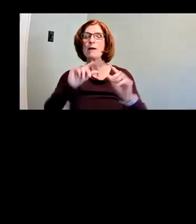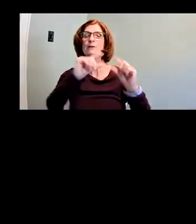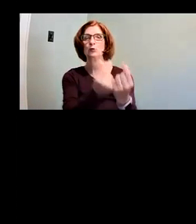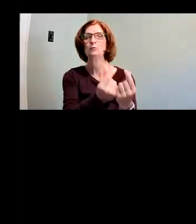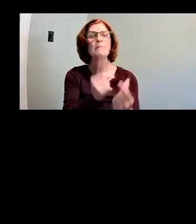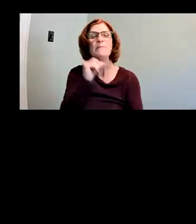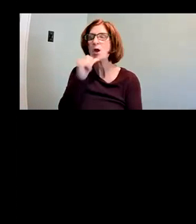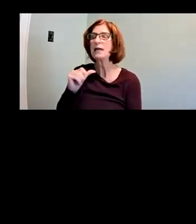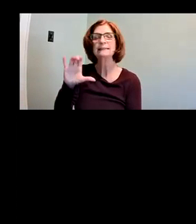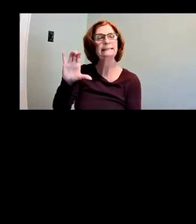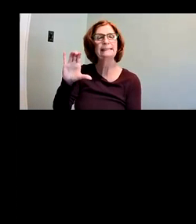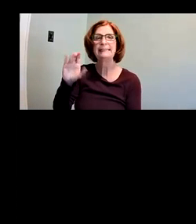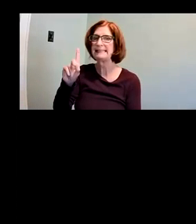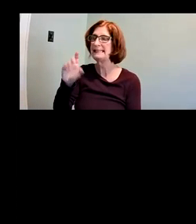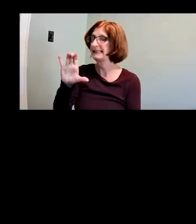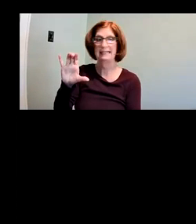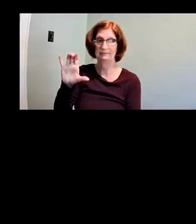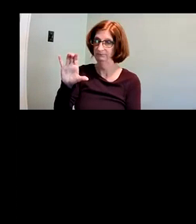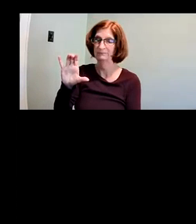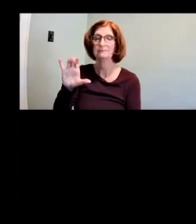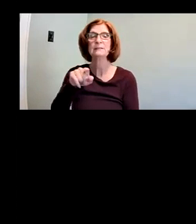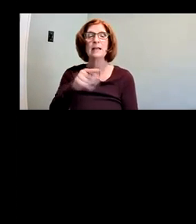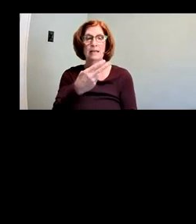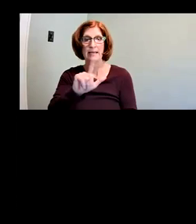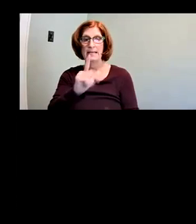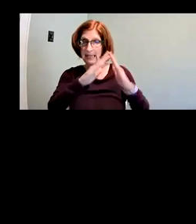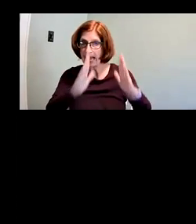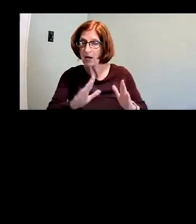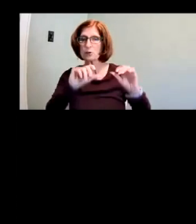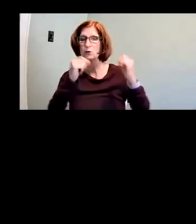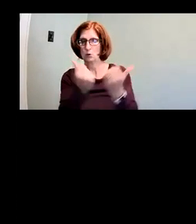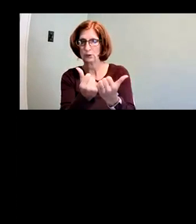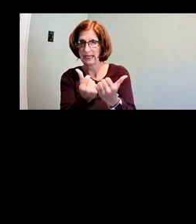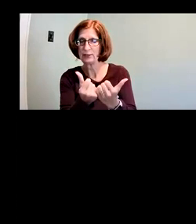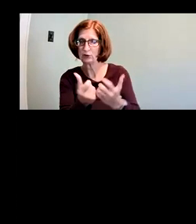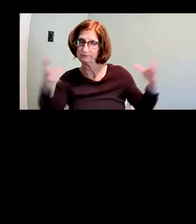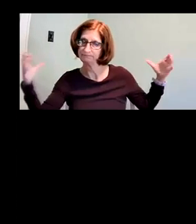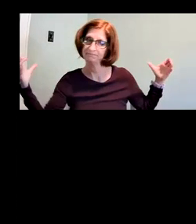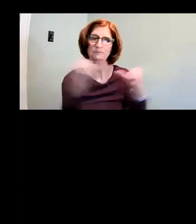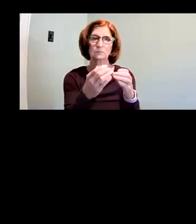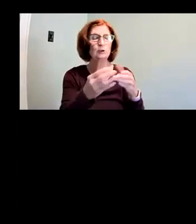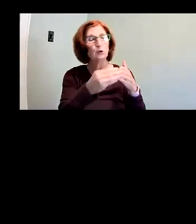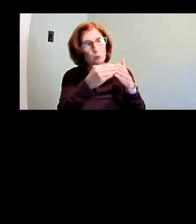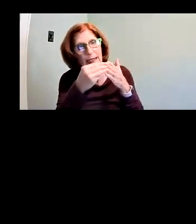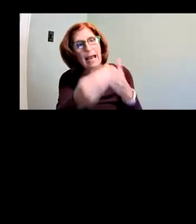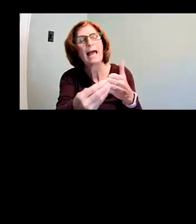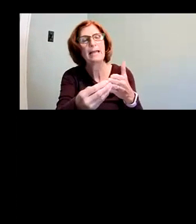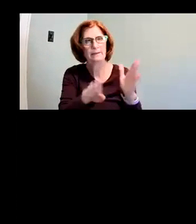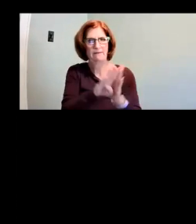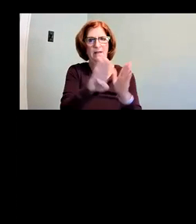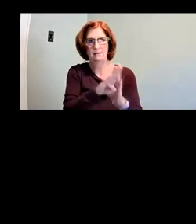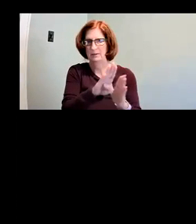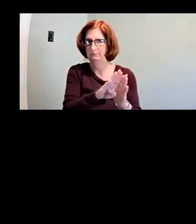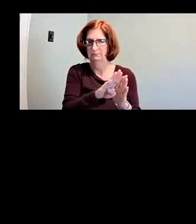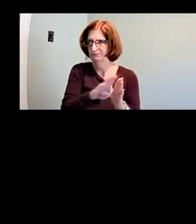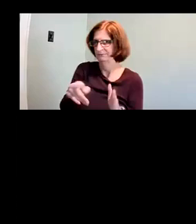CDC, and the Hill House Association to guide development reviews. It was not